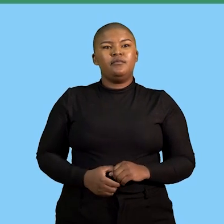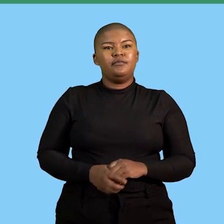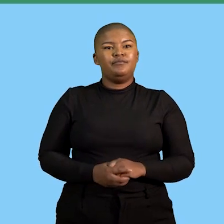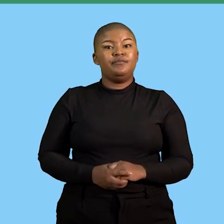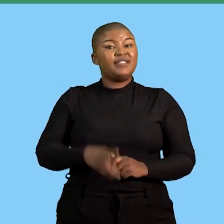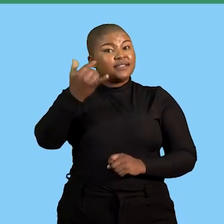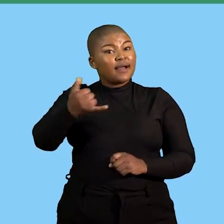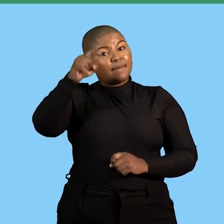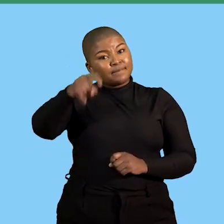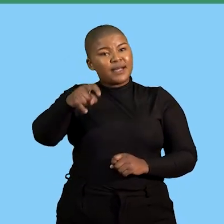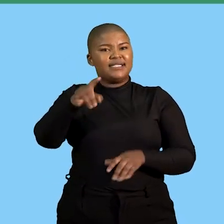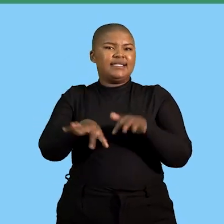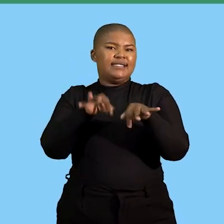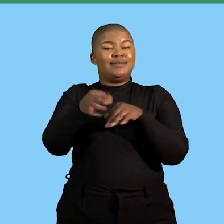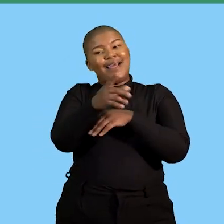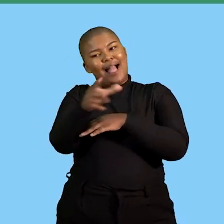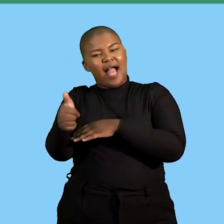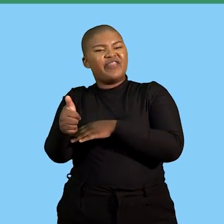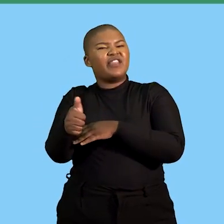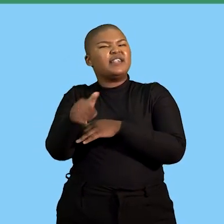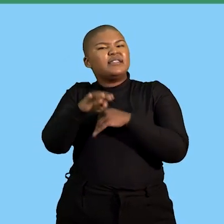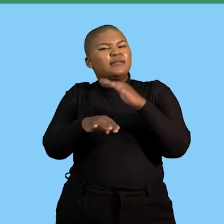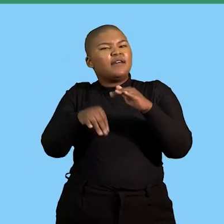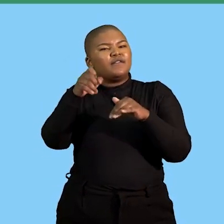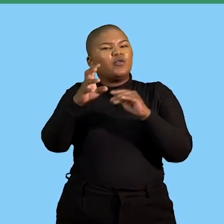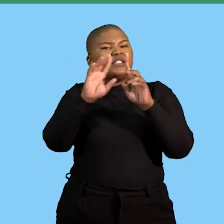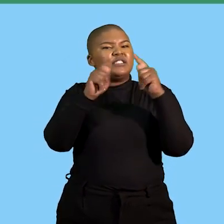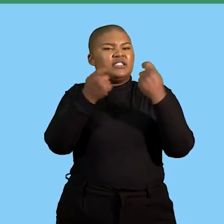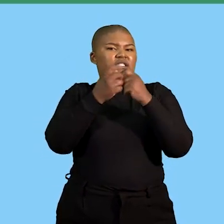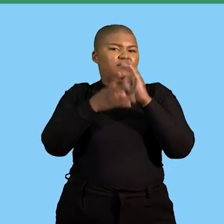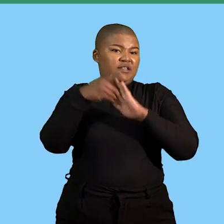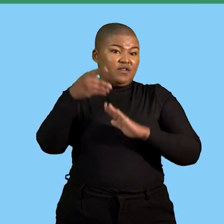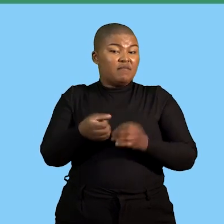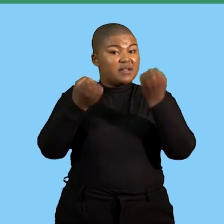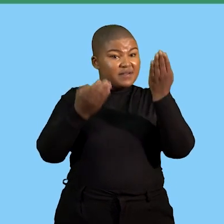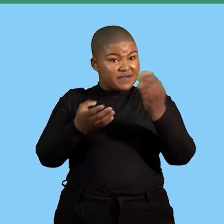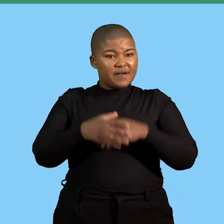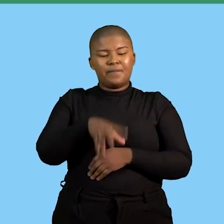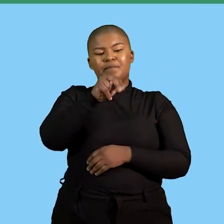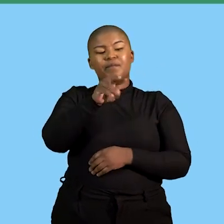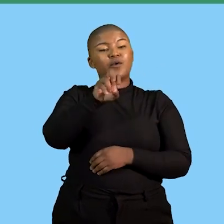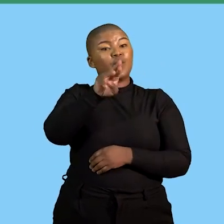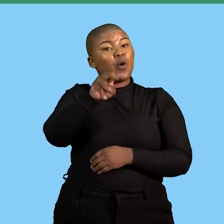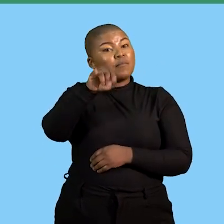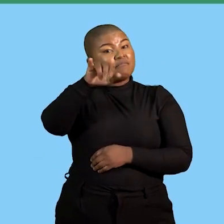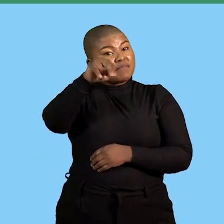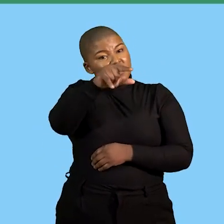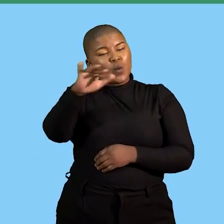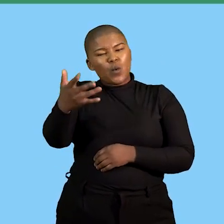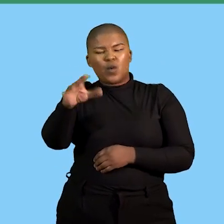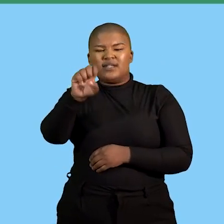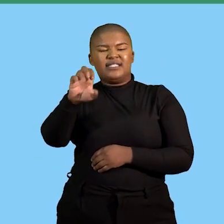now the other stages of team development. The other stages include norming or settling